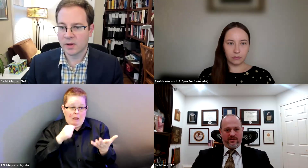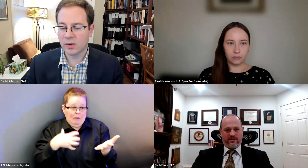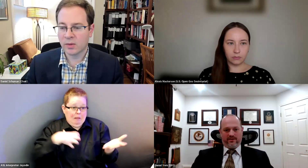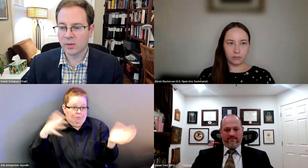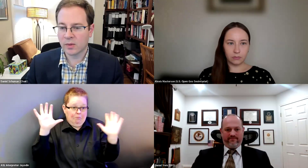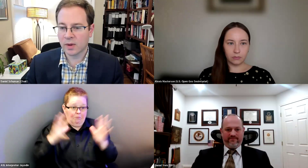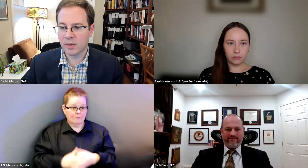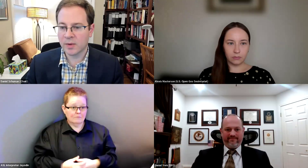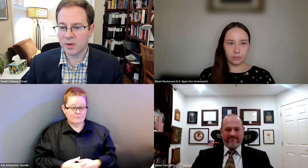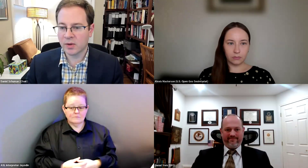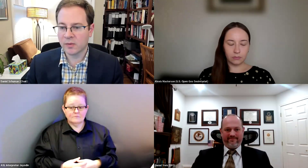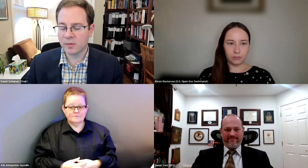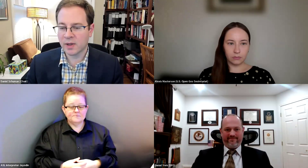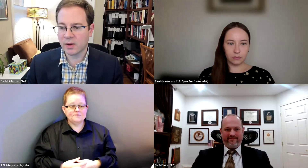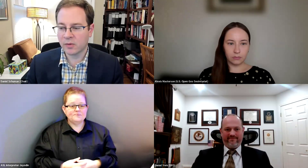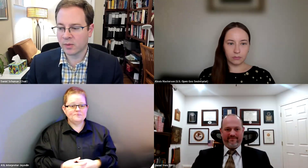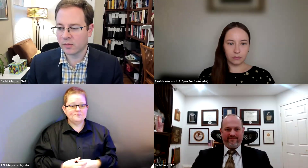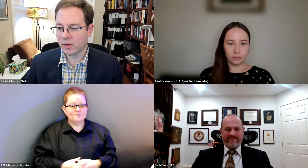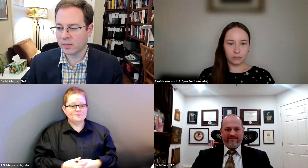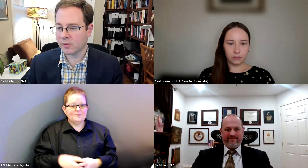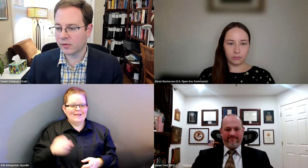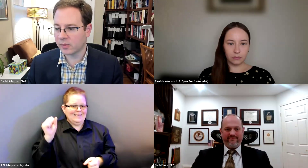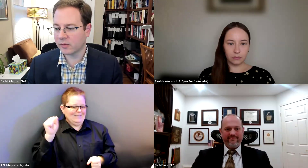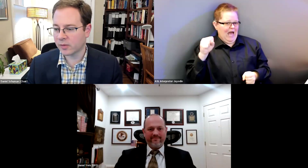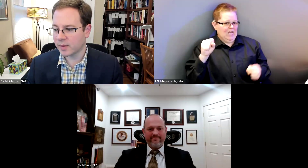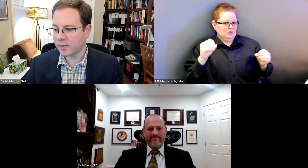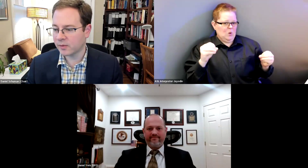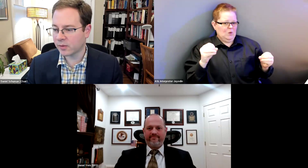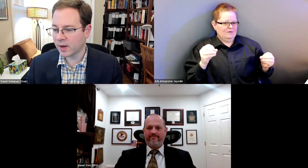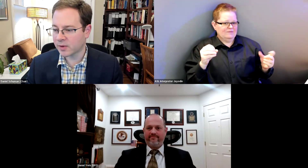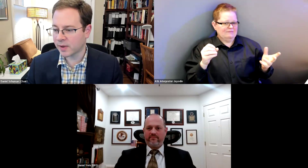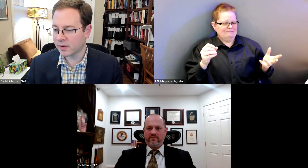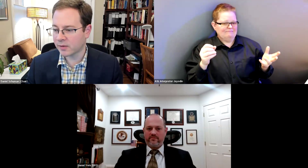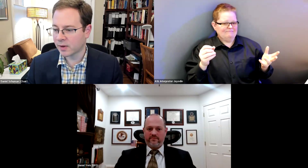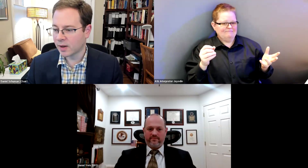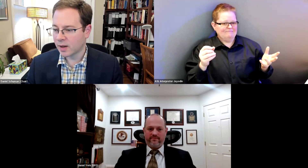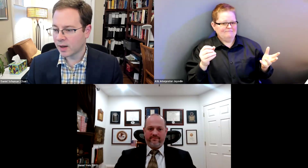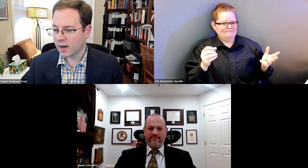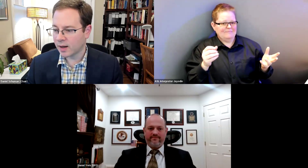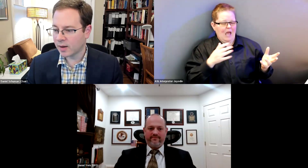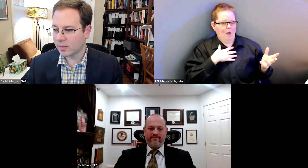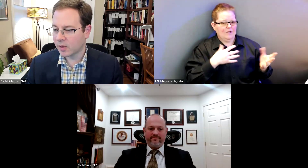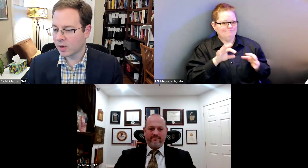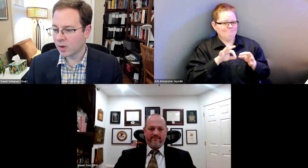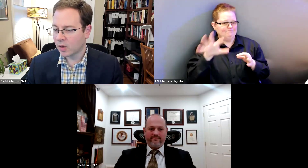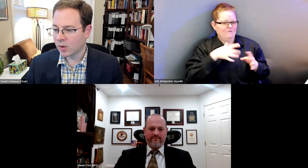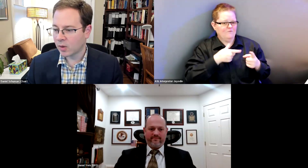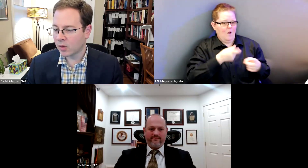Yeah. So let me just sort of say from my perspective,